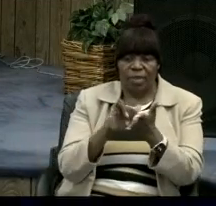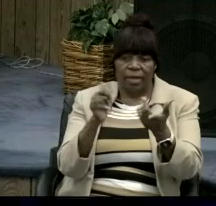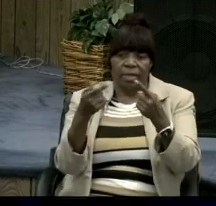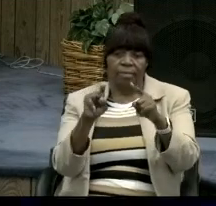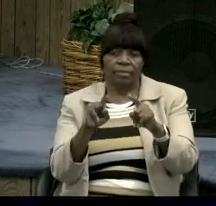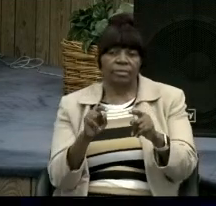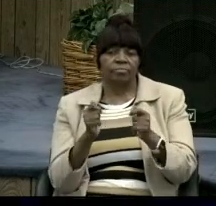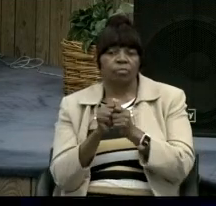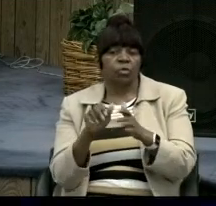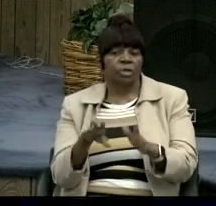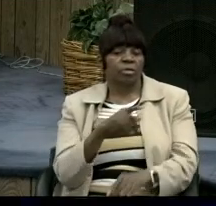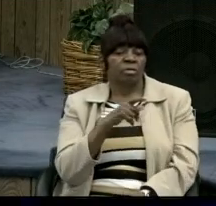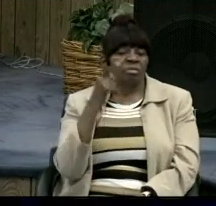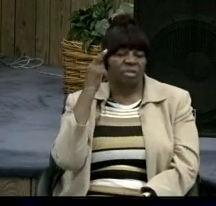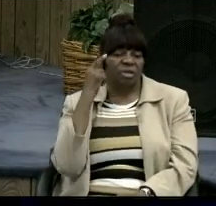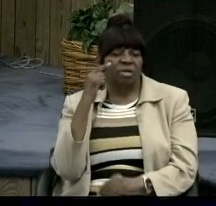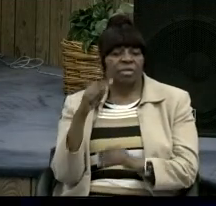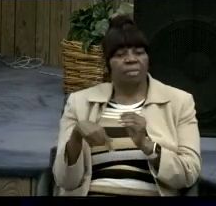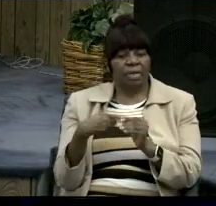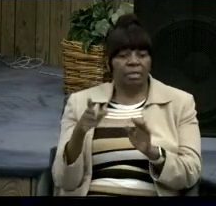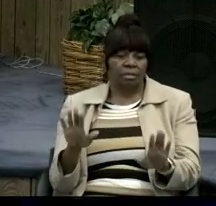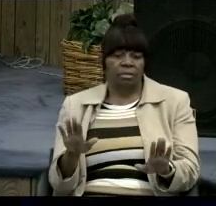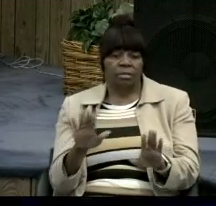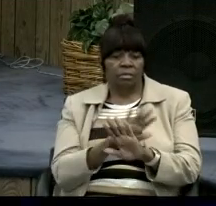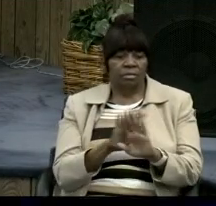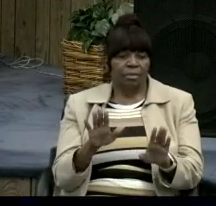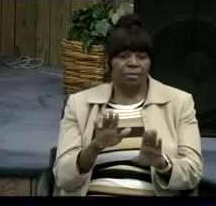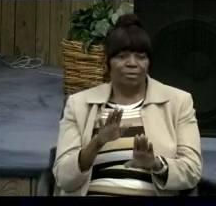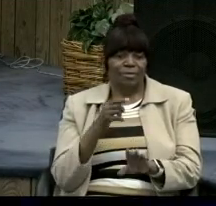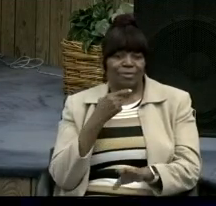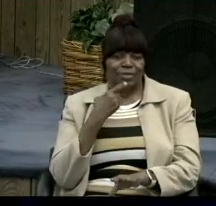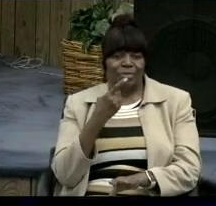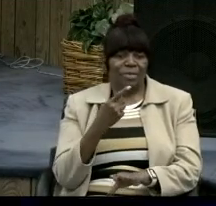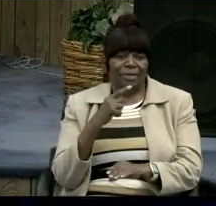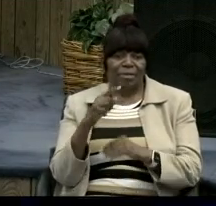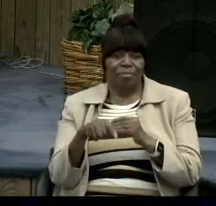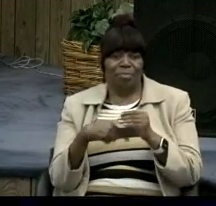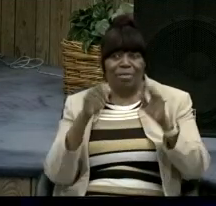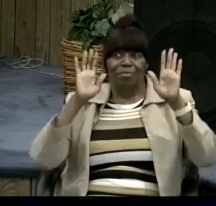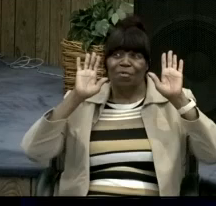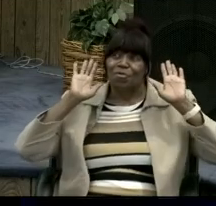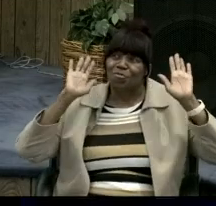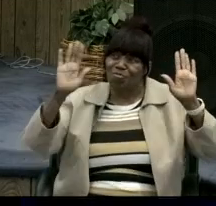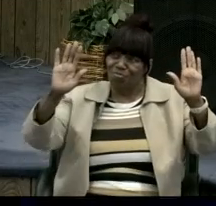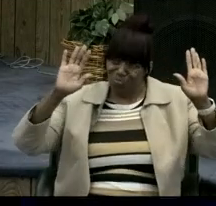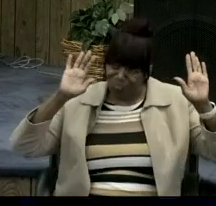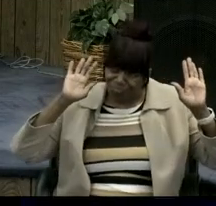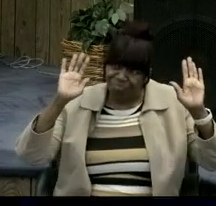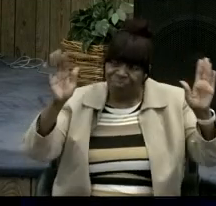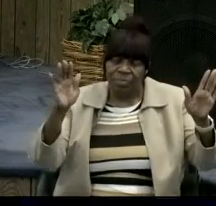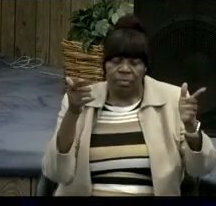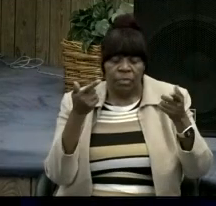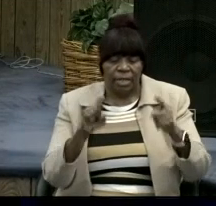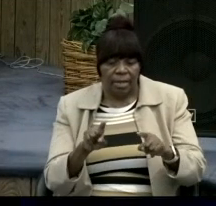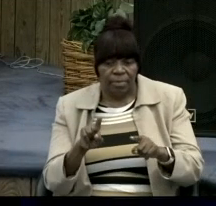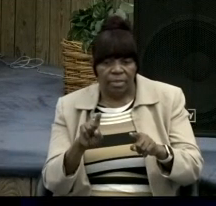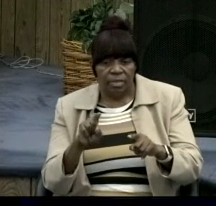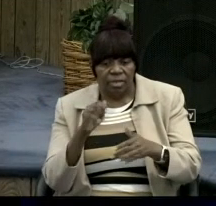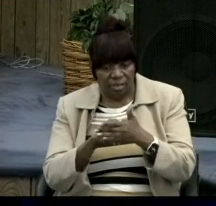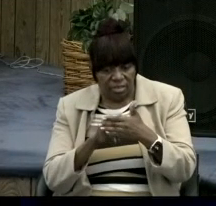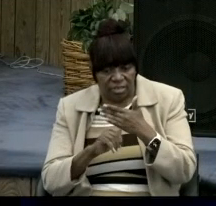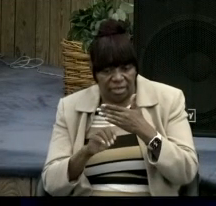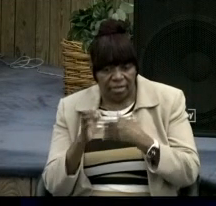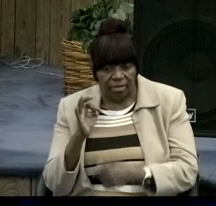happens without you even thinking about it. Don't tell me you ain't never seen a miracle. A miracle is happening inside of